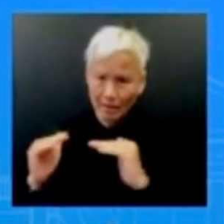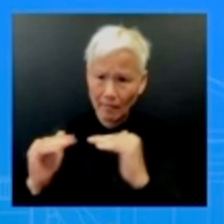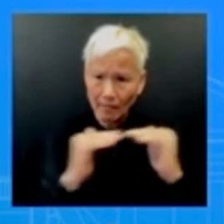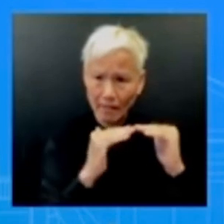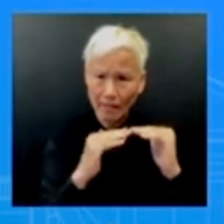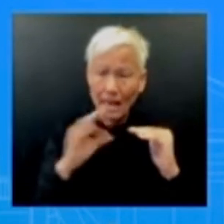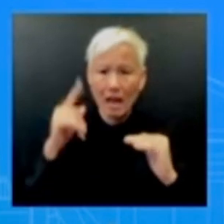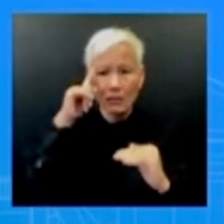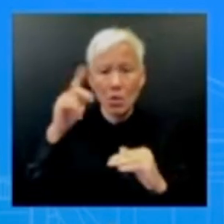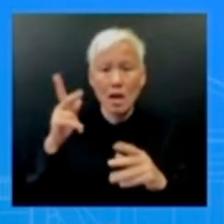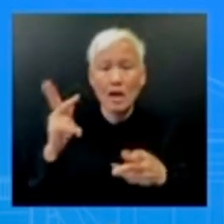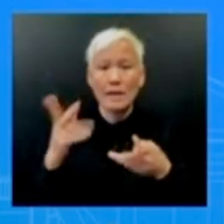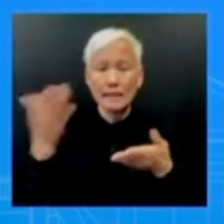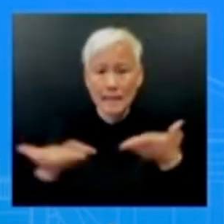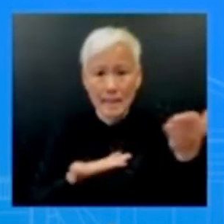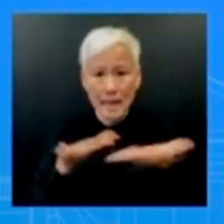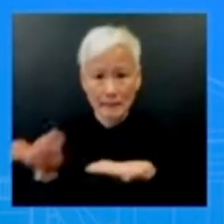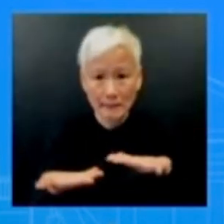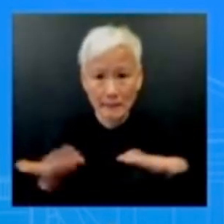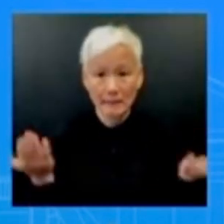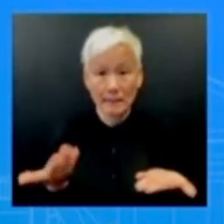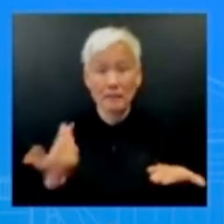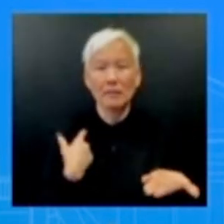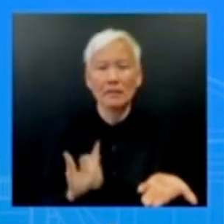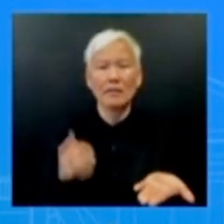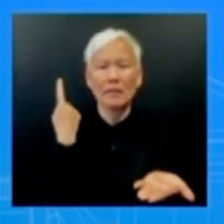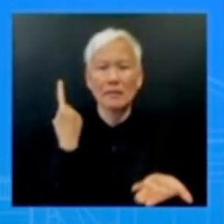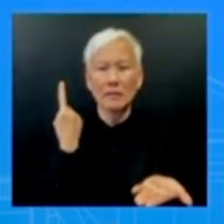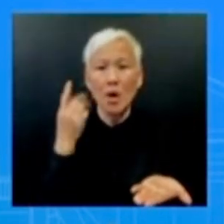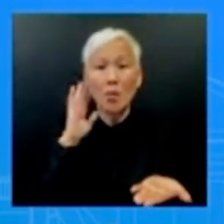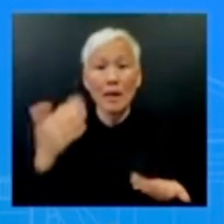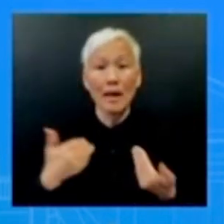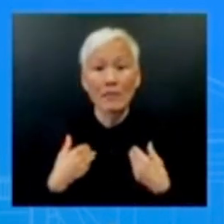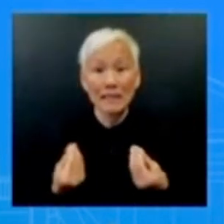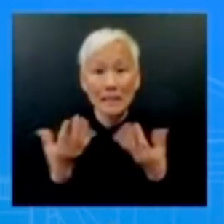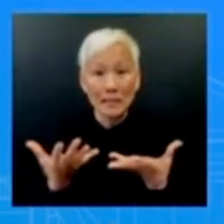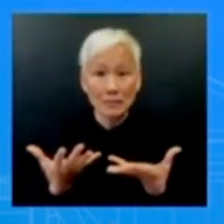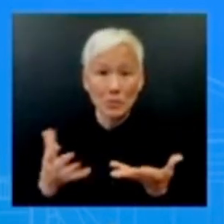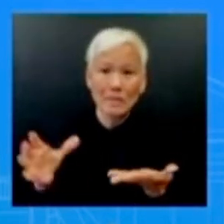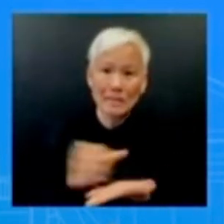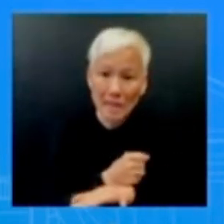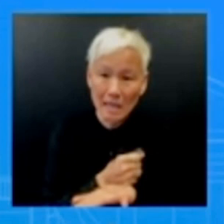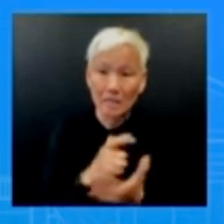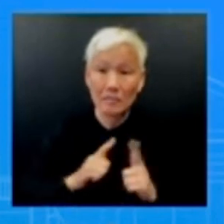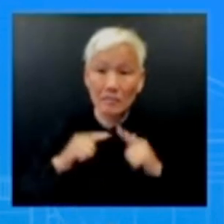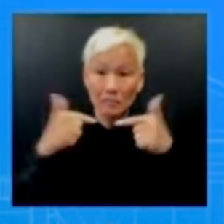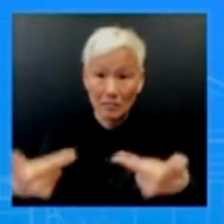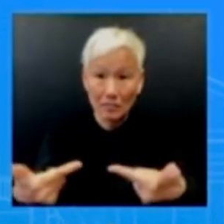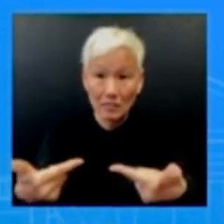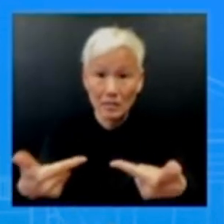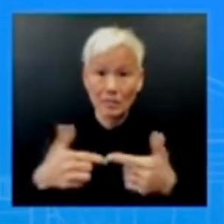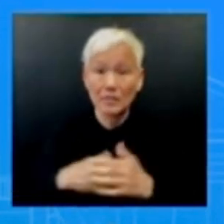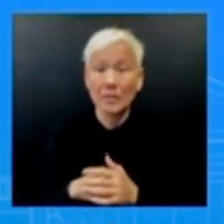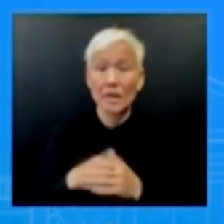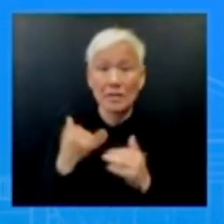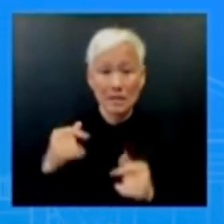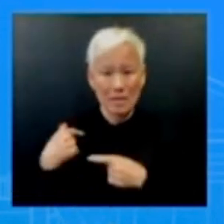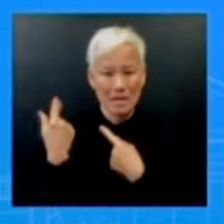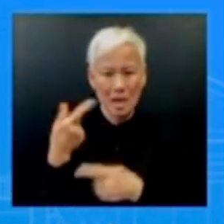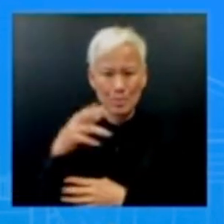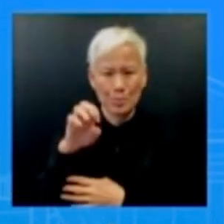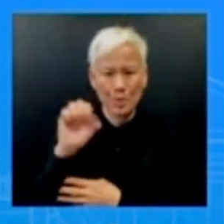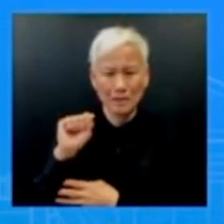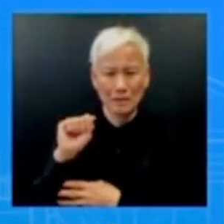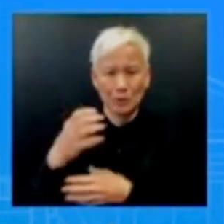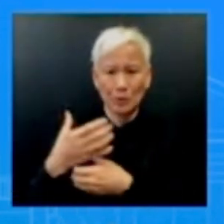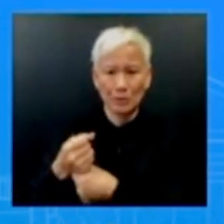I understand that there's going to be give and take. That's the way the press briefing has gone for decades before me. And I will